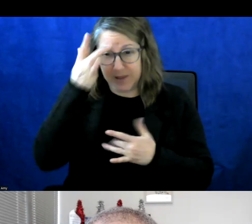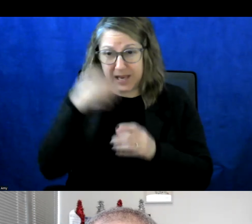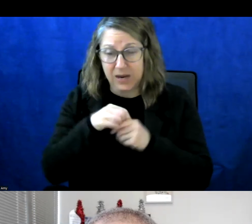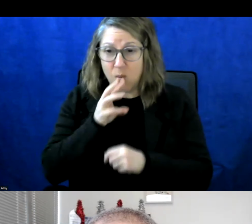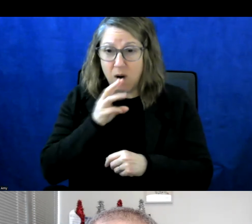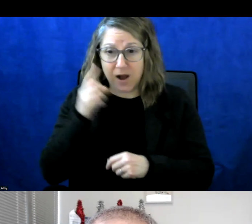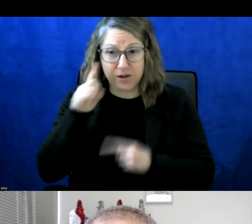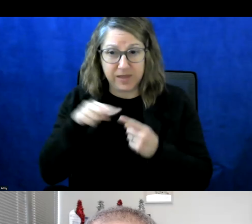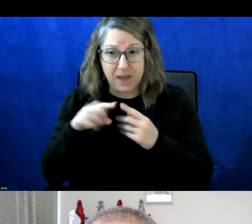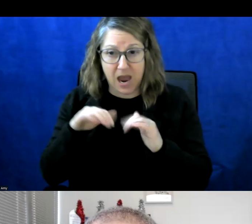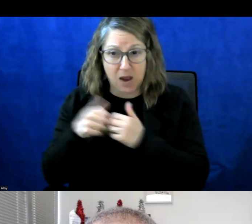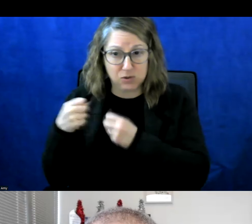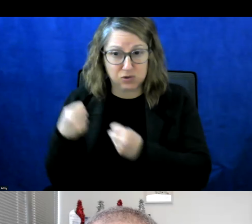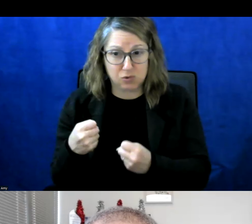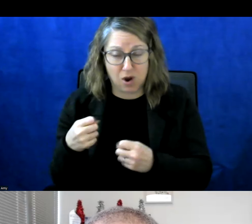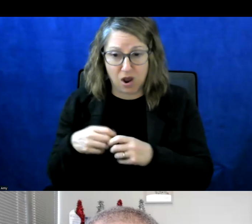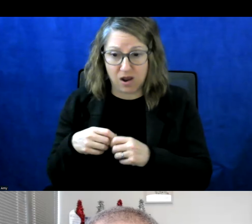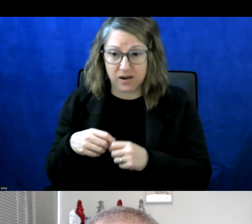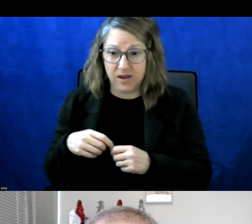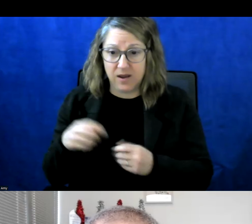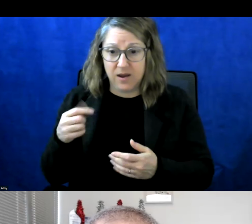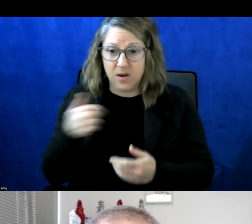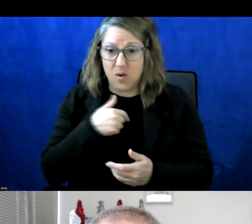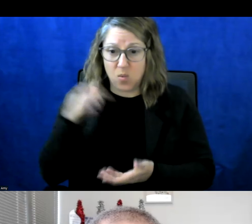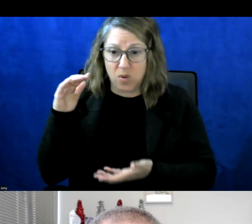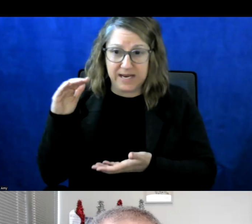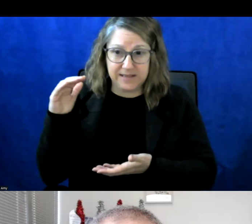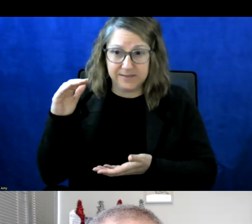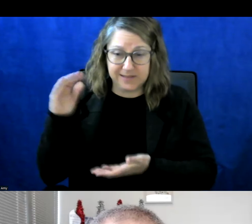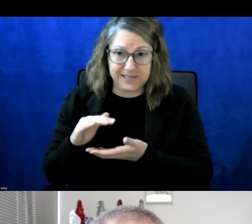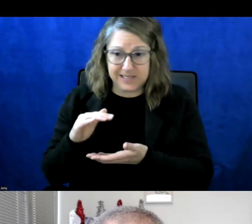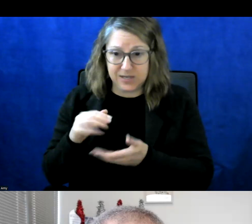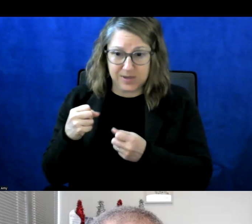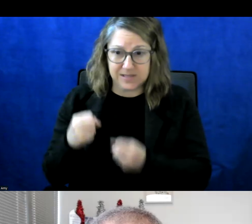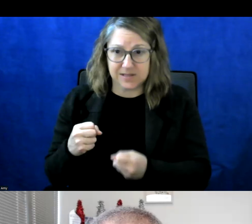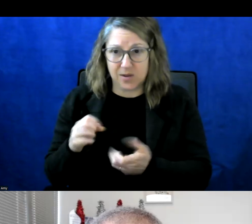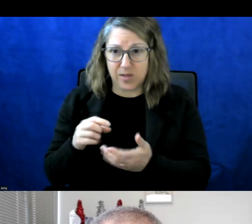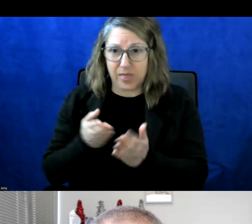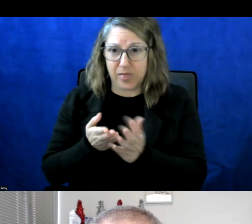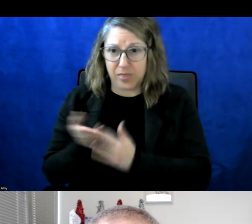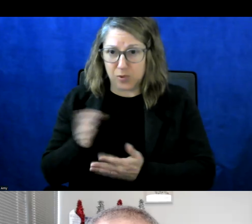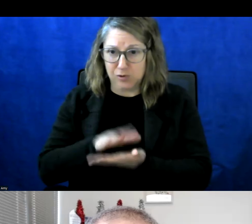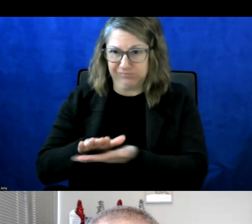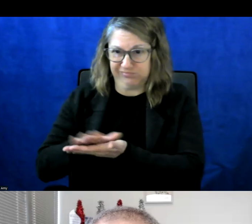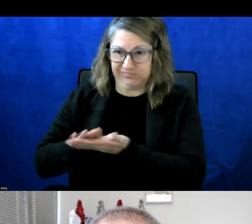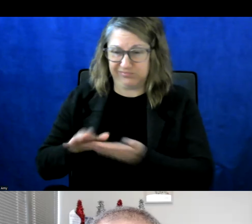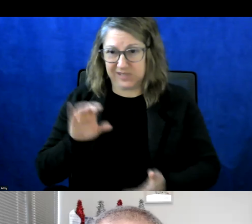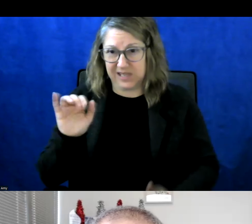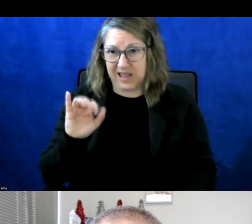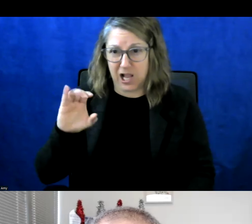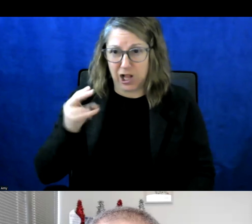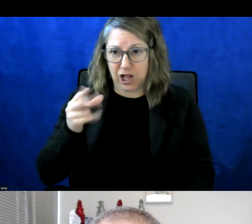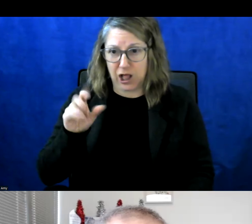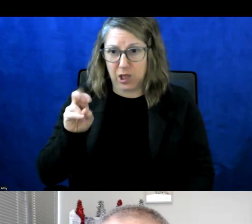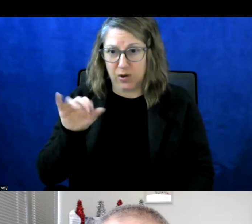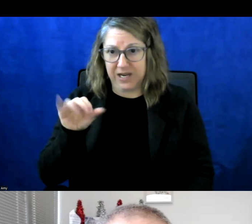And what do? We decrease the concentration of pathogens in the water through disinfection, like chlorine. So they say, well, if we do it